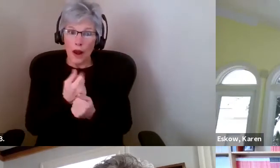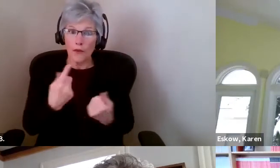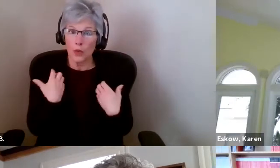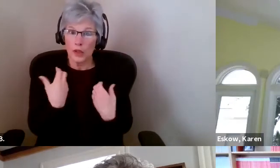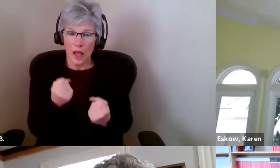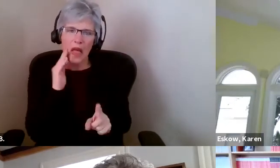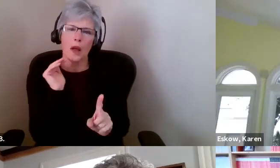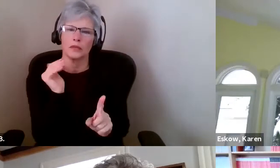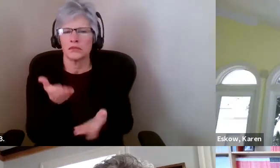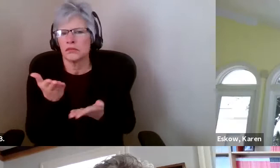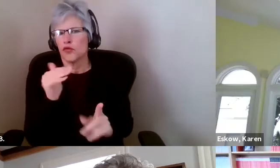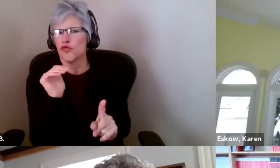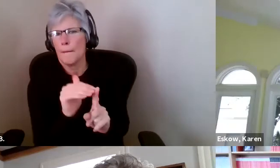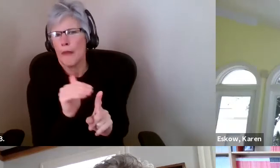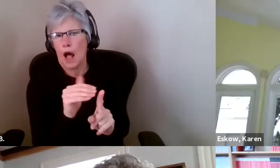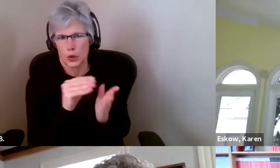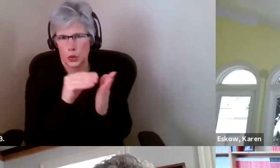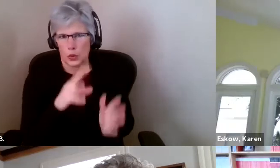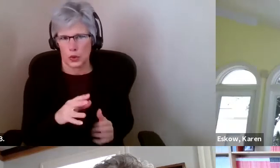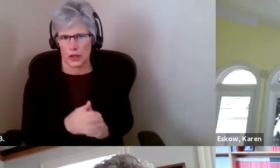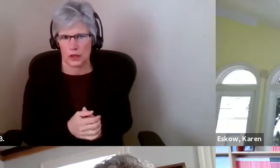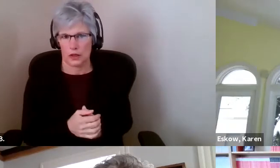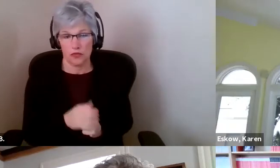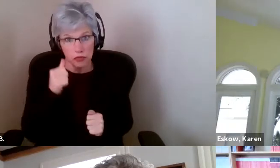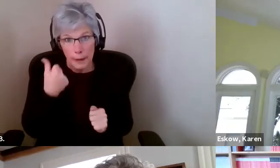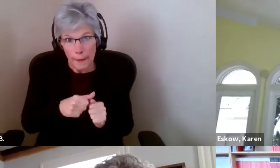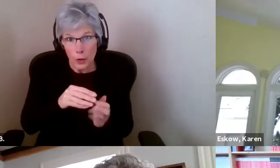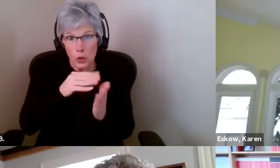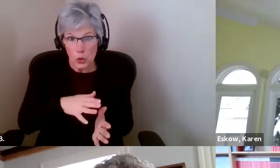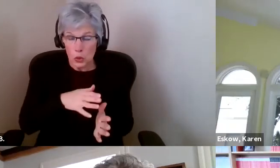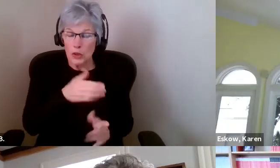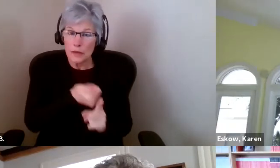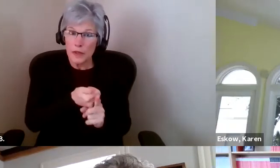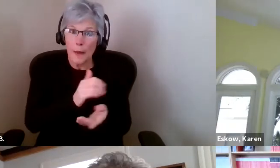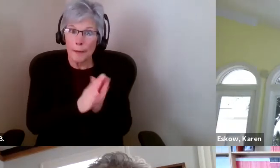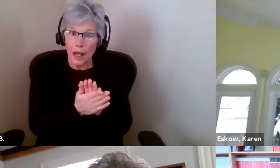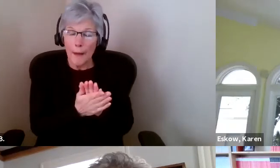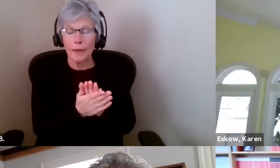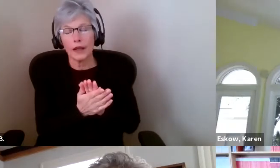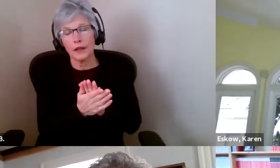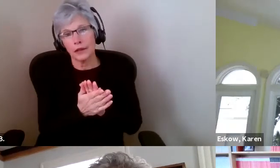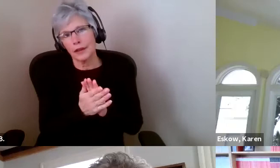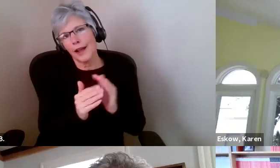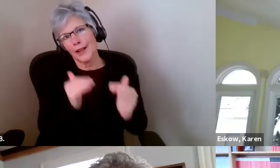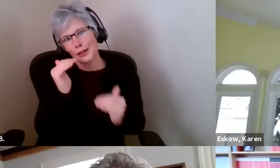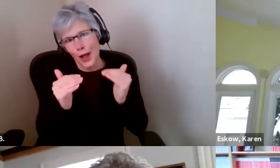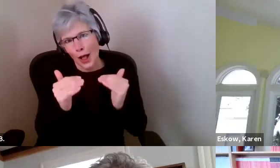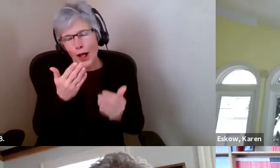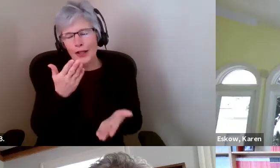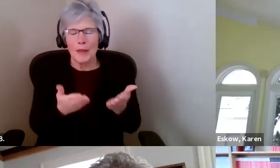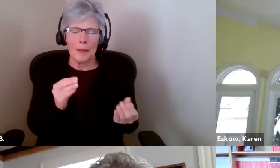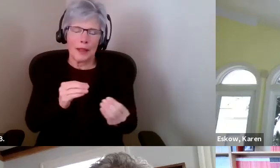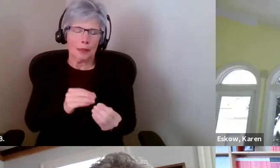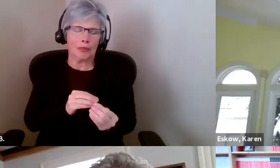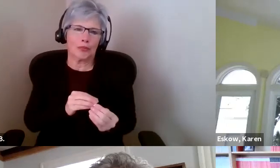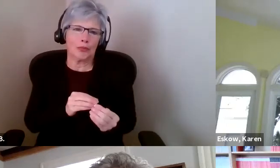remember, they're coming into adulthood, they're maybe more prone to make some, mistakes, but we're not exempt